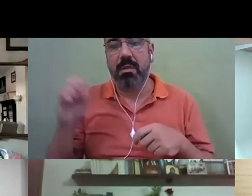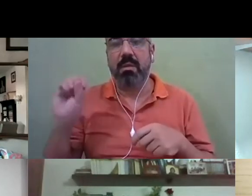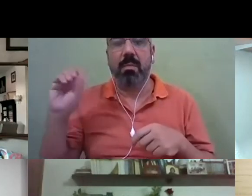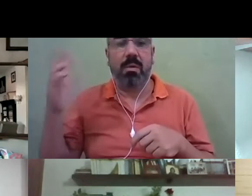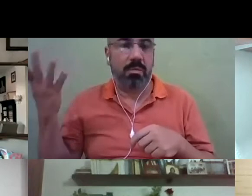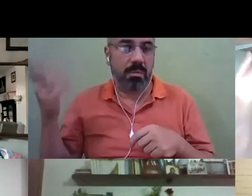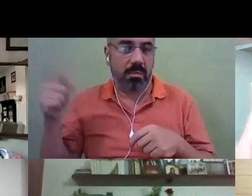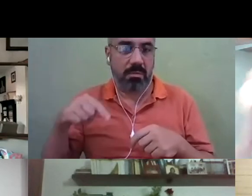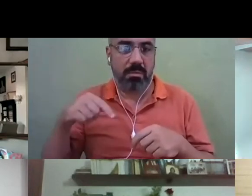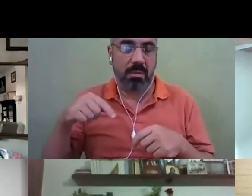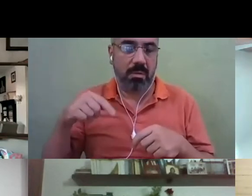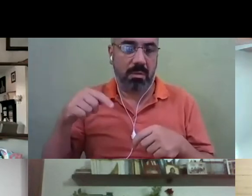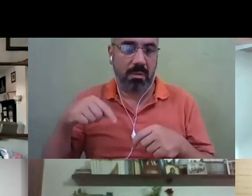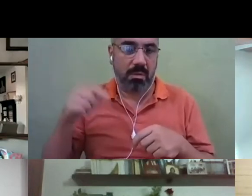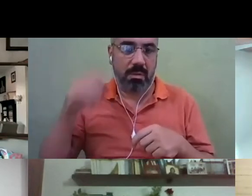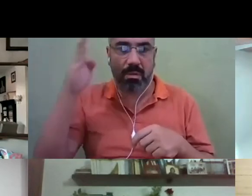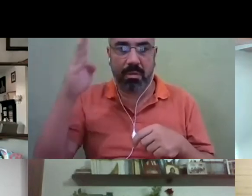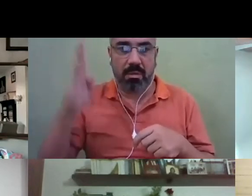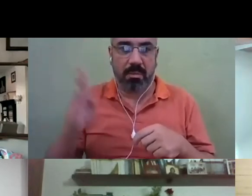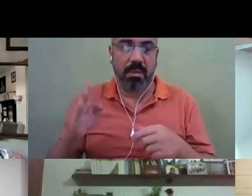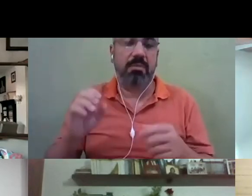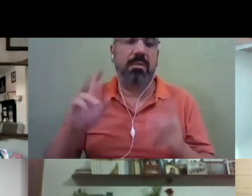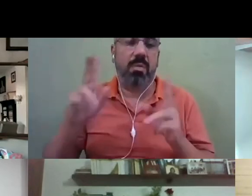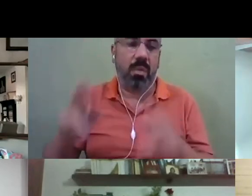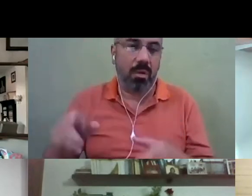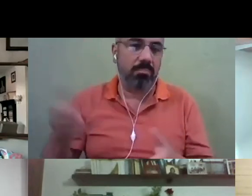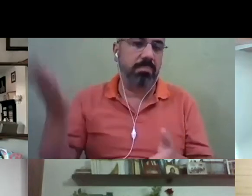She said that when you're back talking about Iran, and